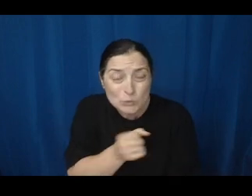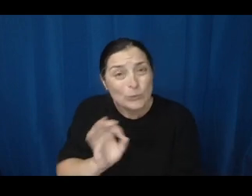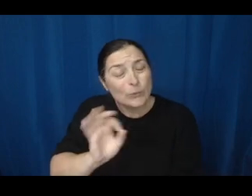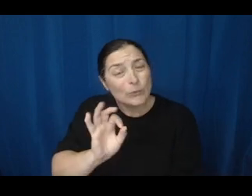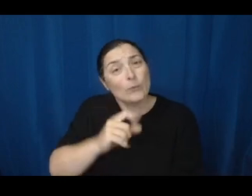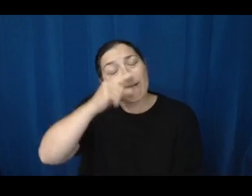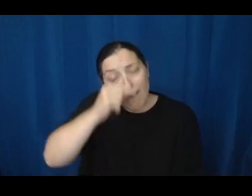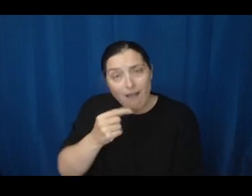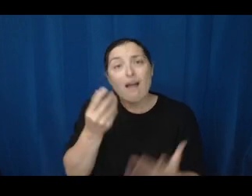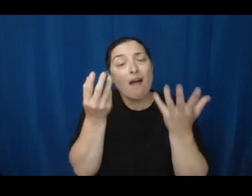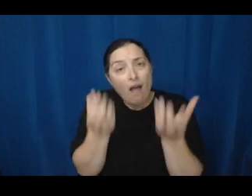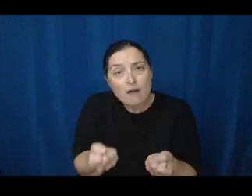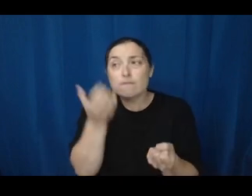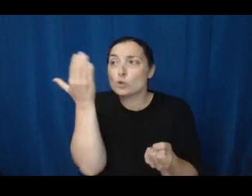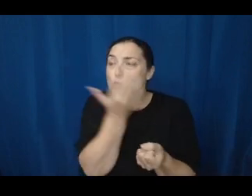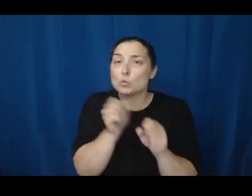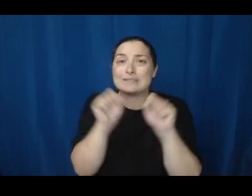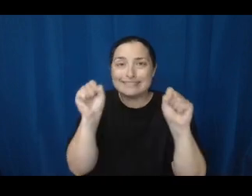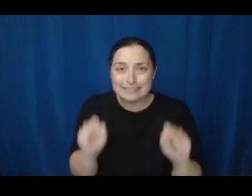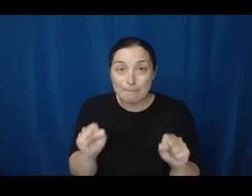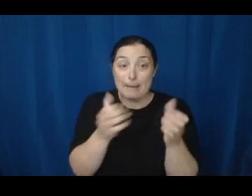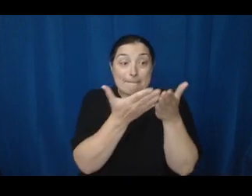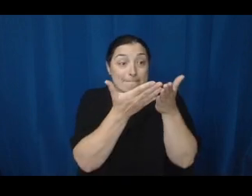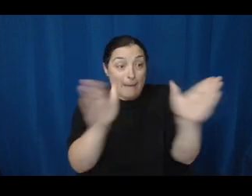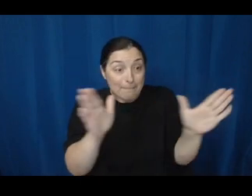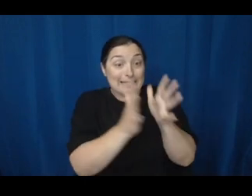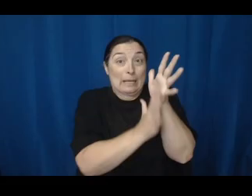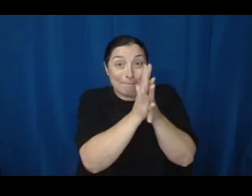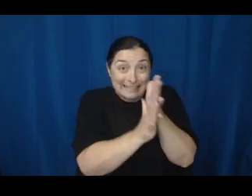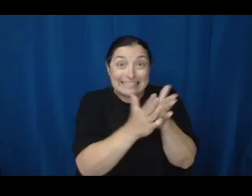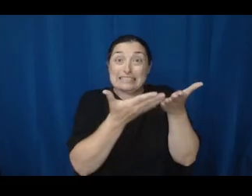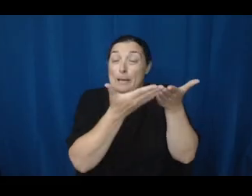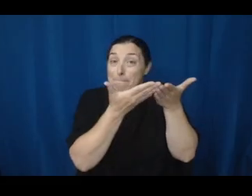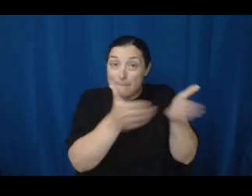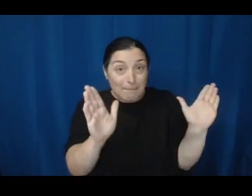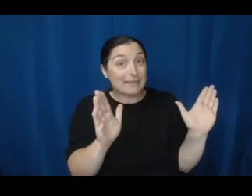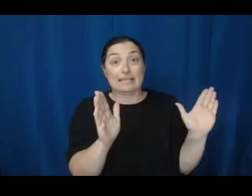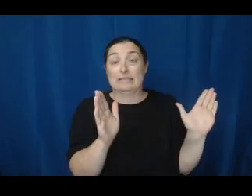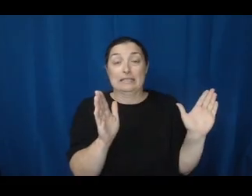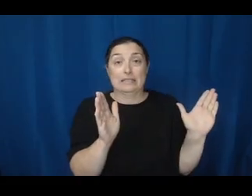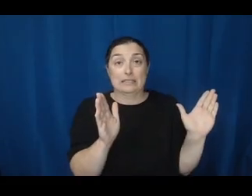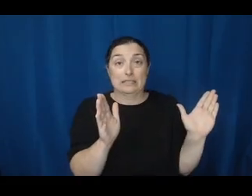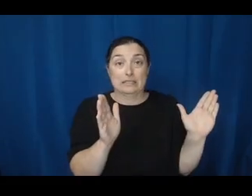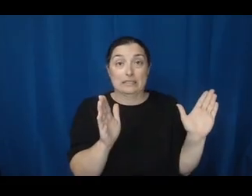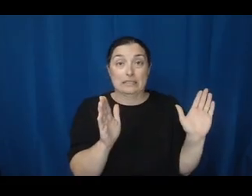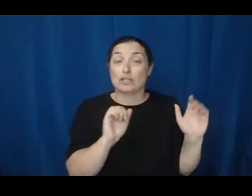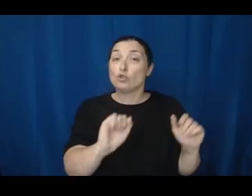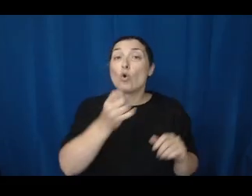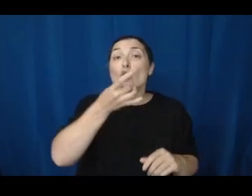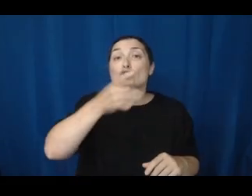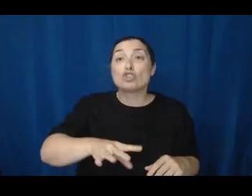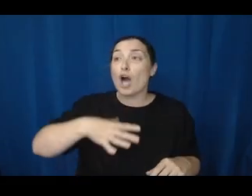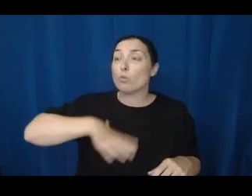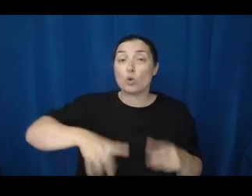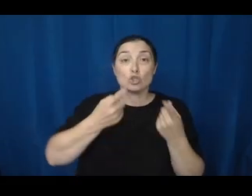have a school system where public means public. That if your child wants to have a music